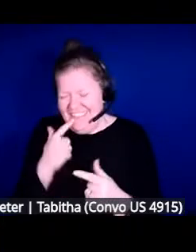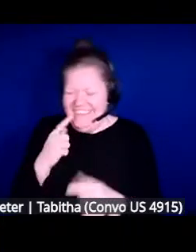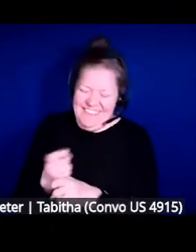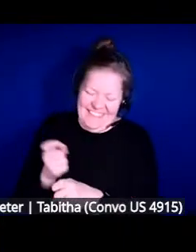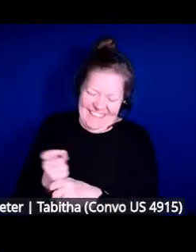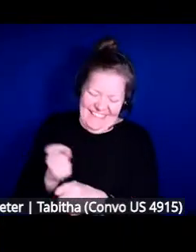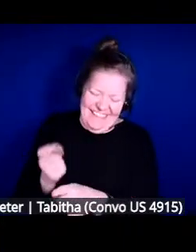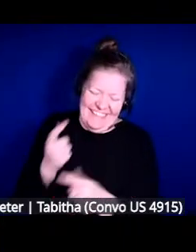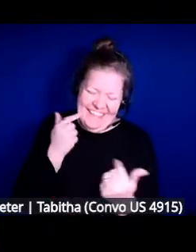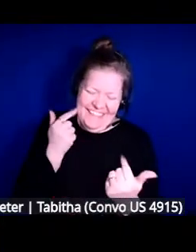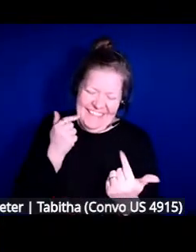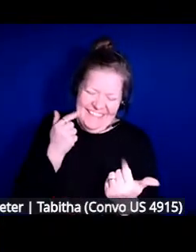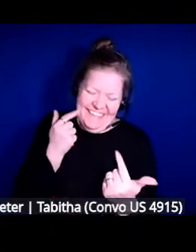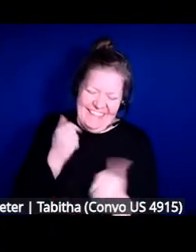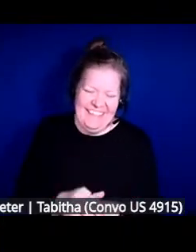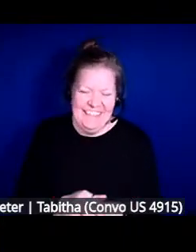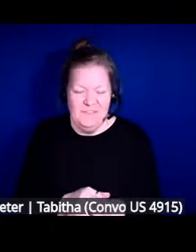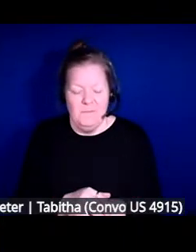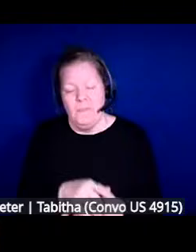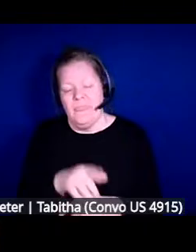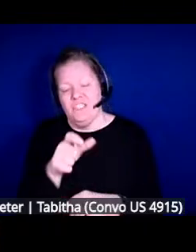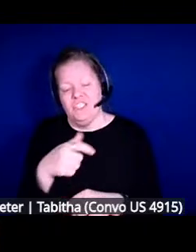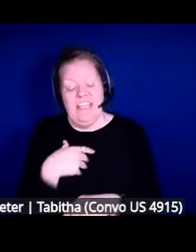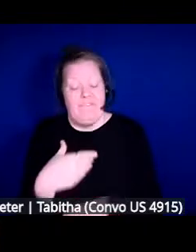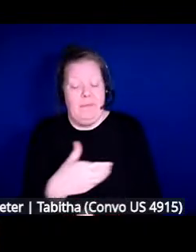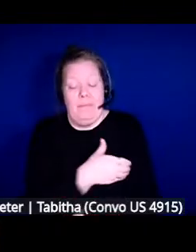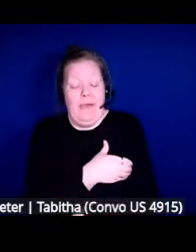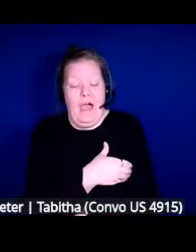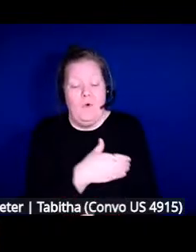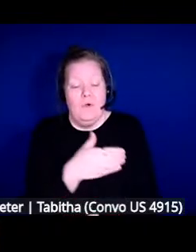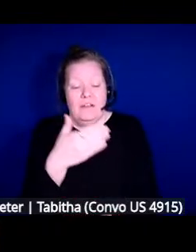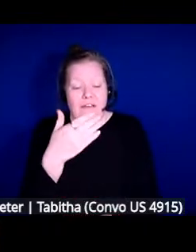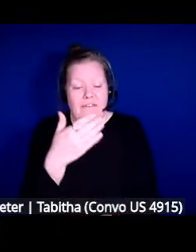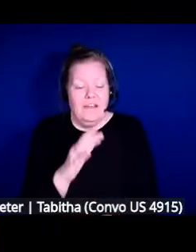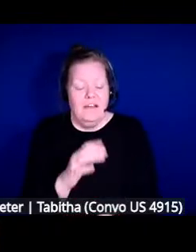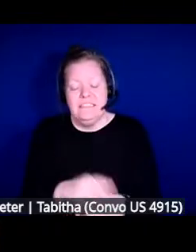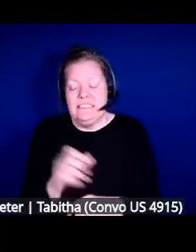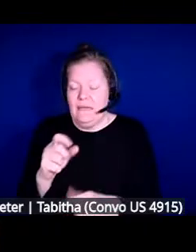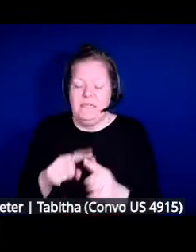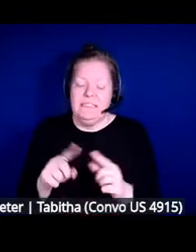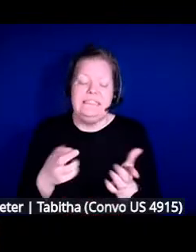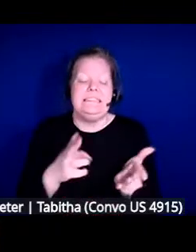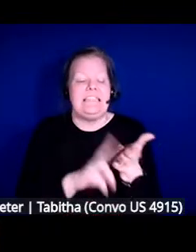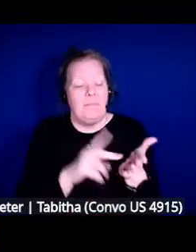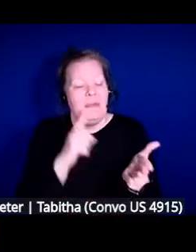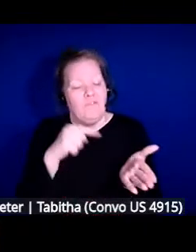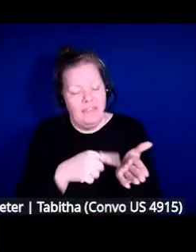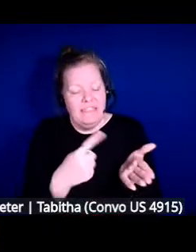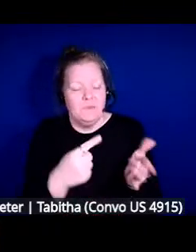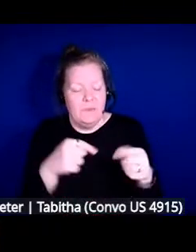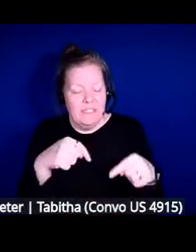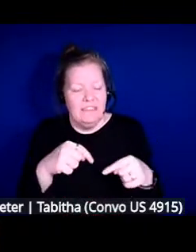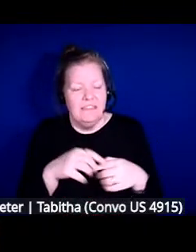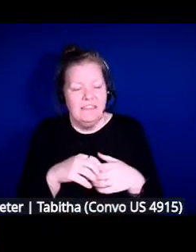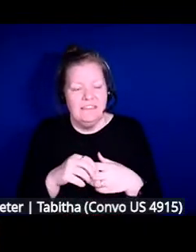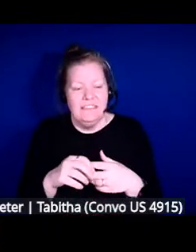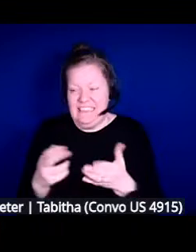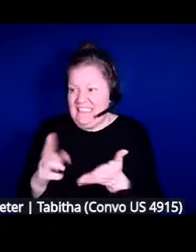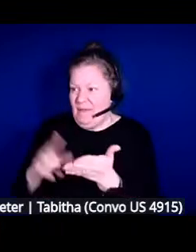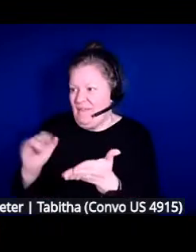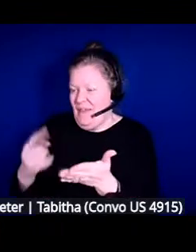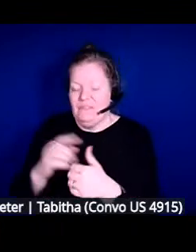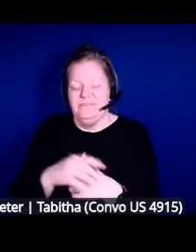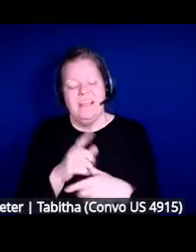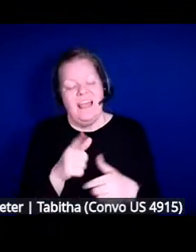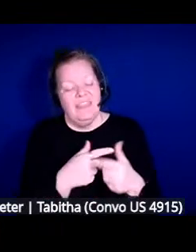Mm. You just have the power of God. Yeah, Like. but sign me up for this one. Let's He's see like, what sign me you're up for that doing, one. and